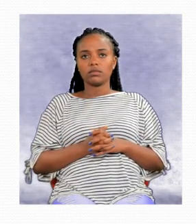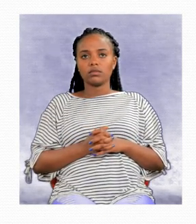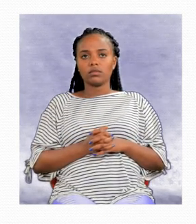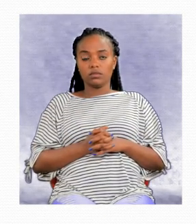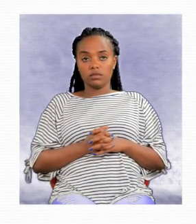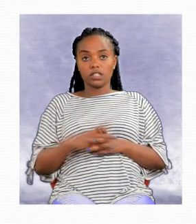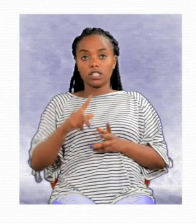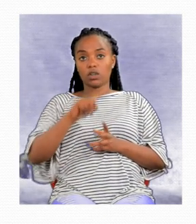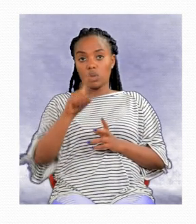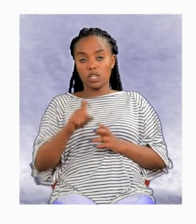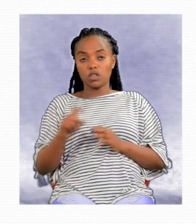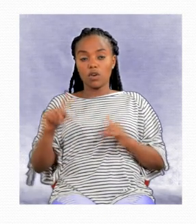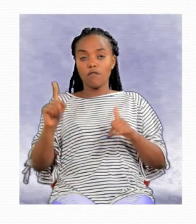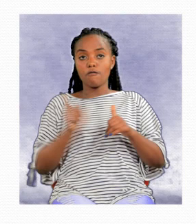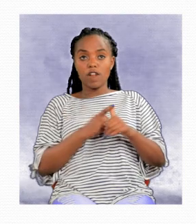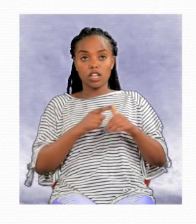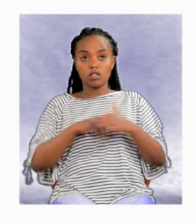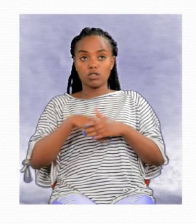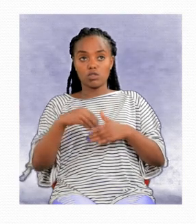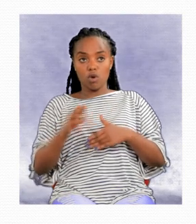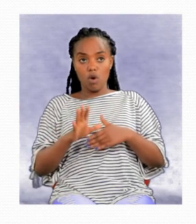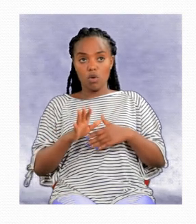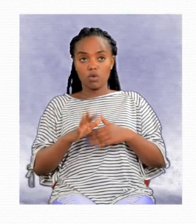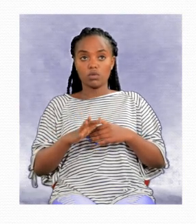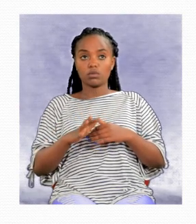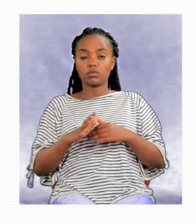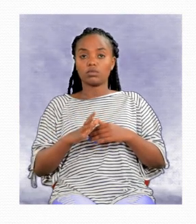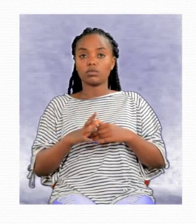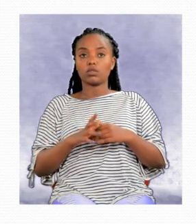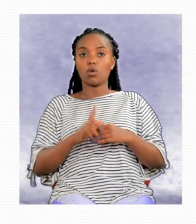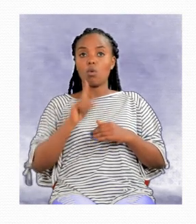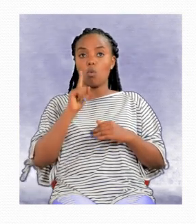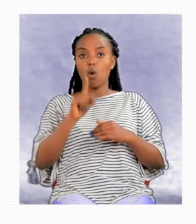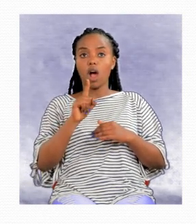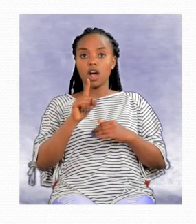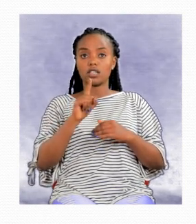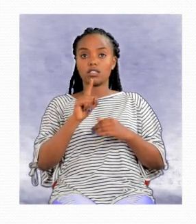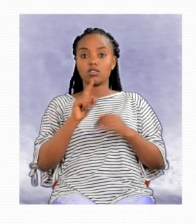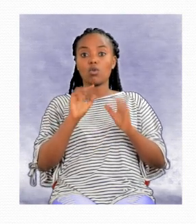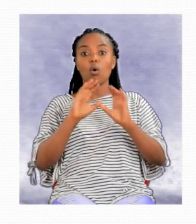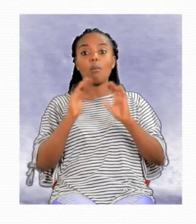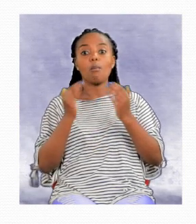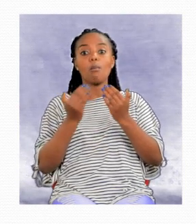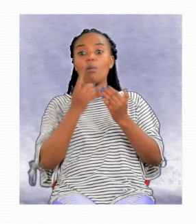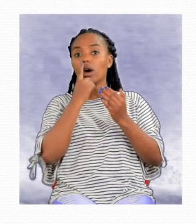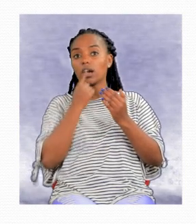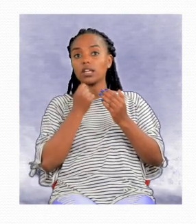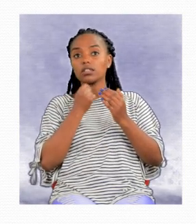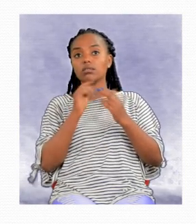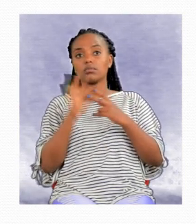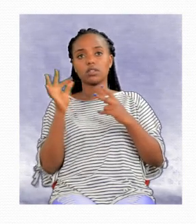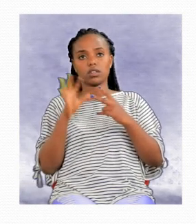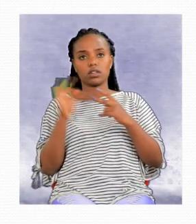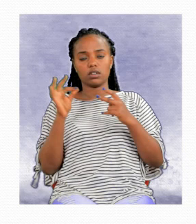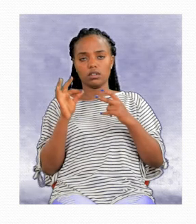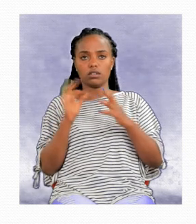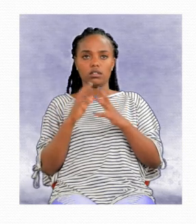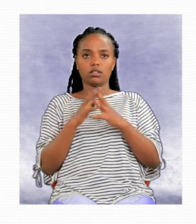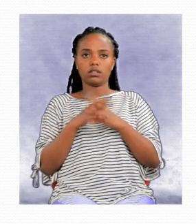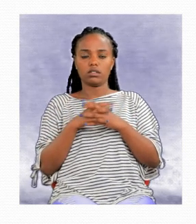The question, on the first draw, one red ball is selected. Here it says probability